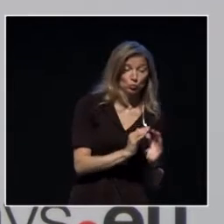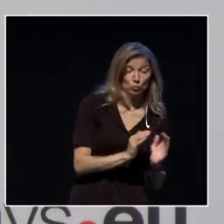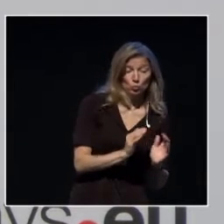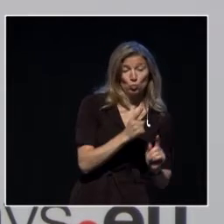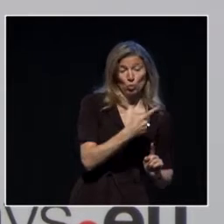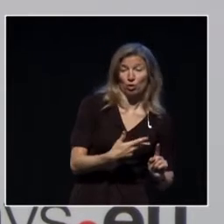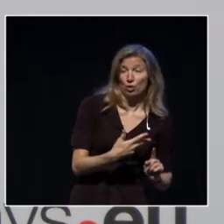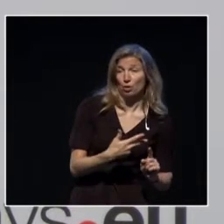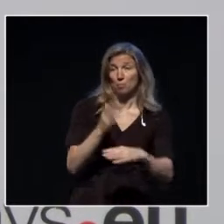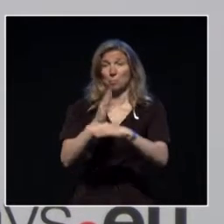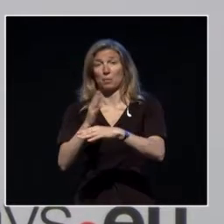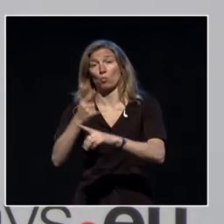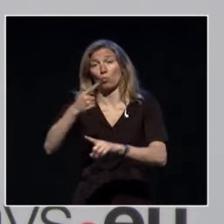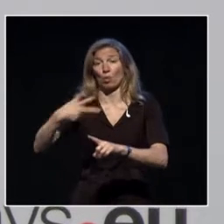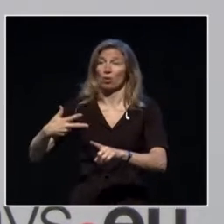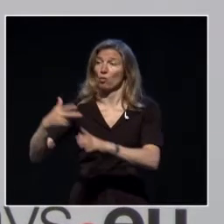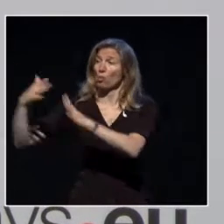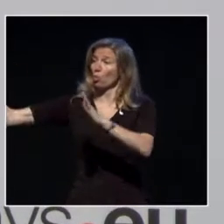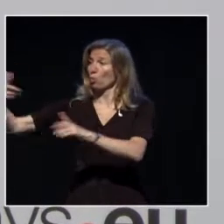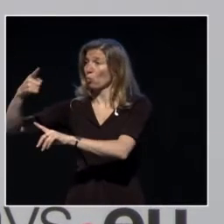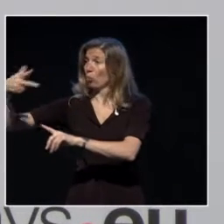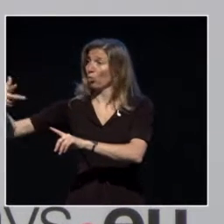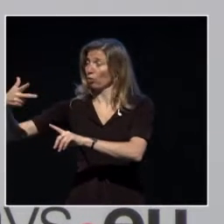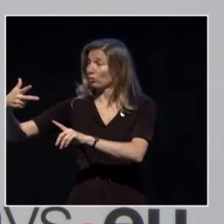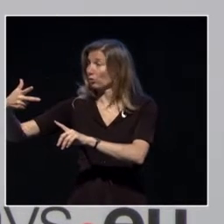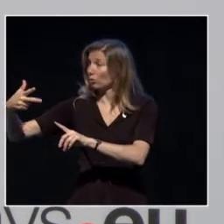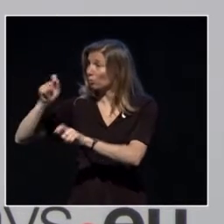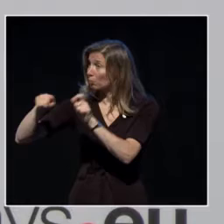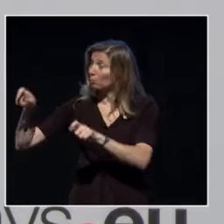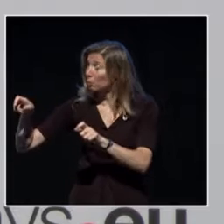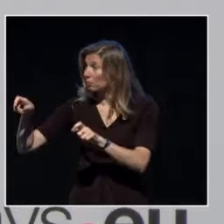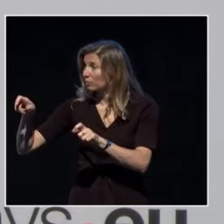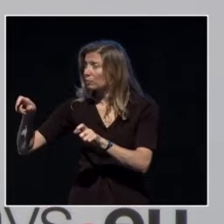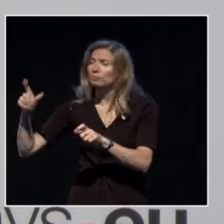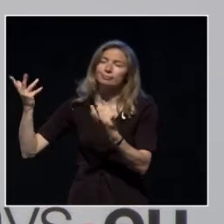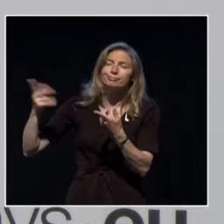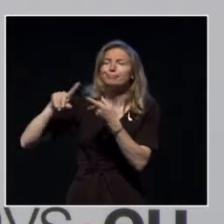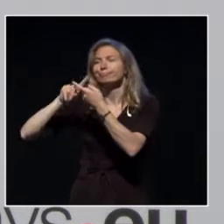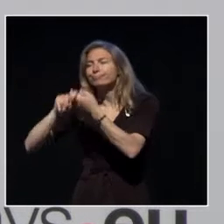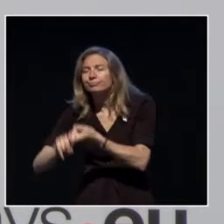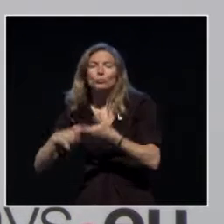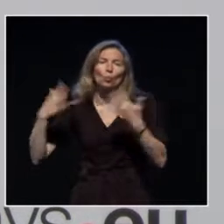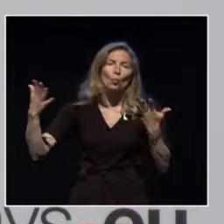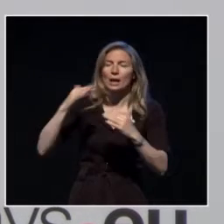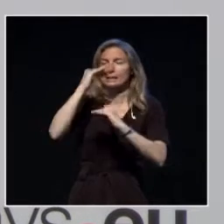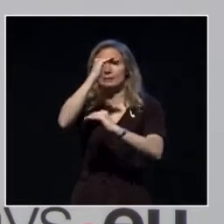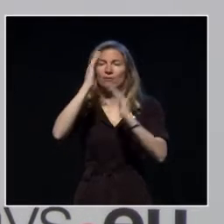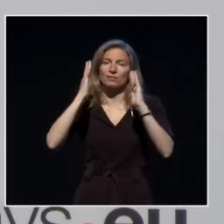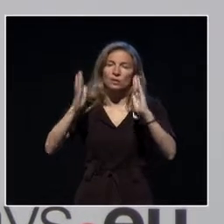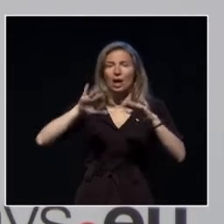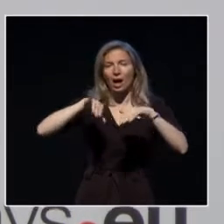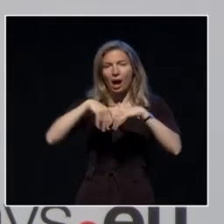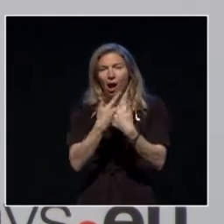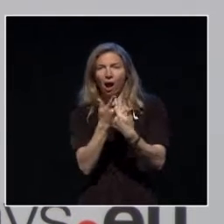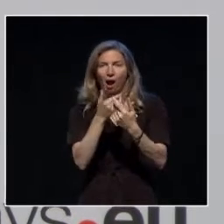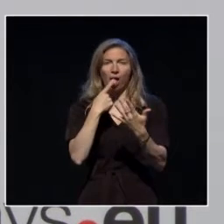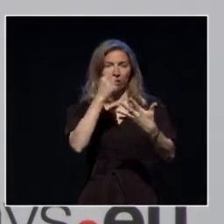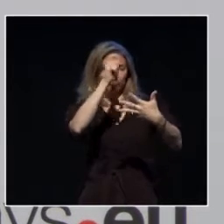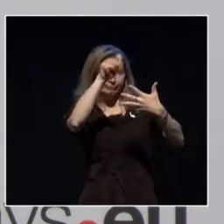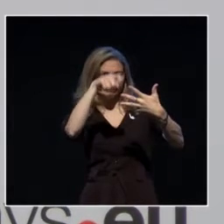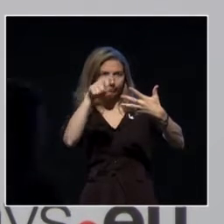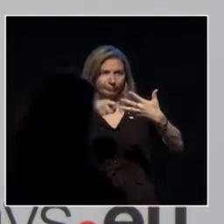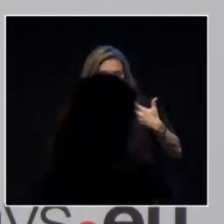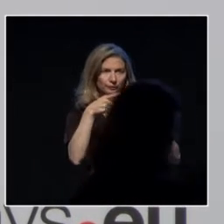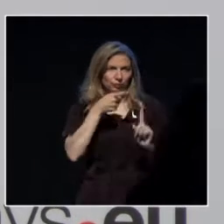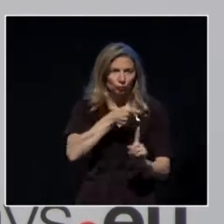and large enterprises, depending on exact definitions and where you draw the line. And it's impressive that